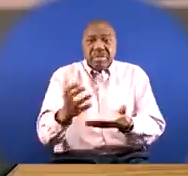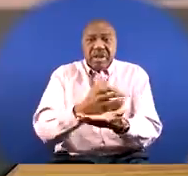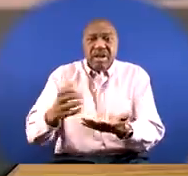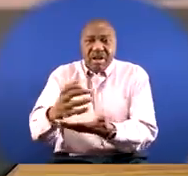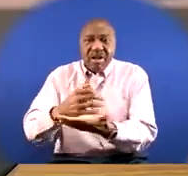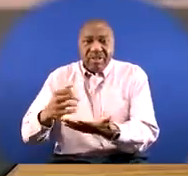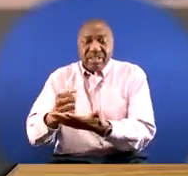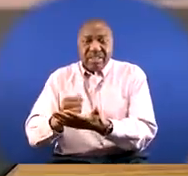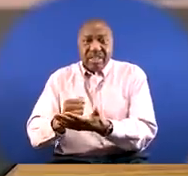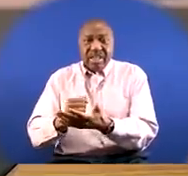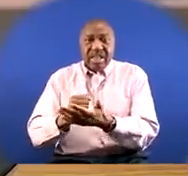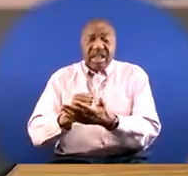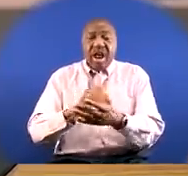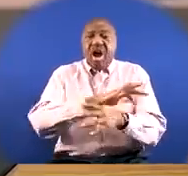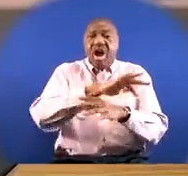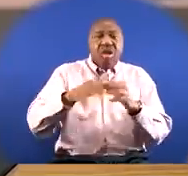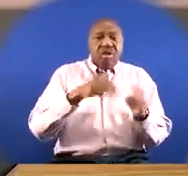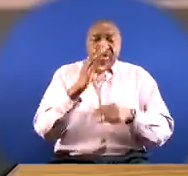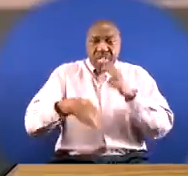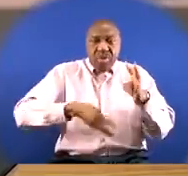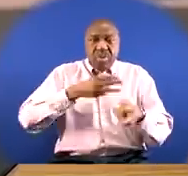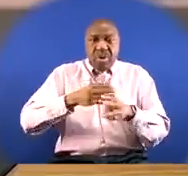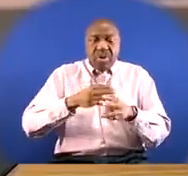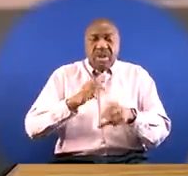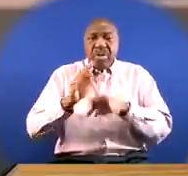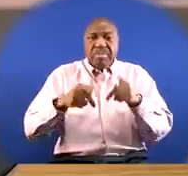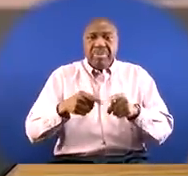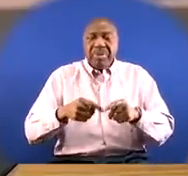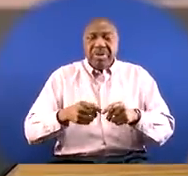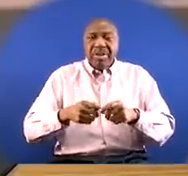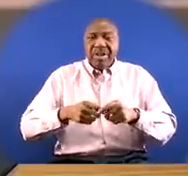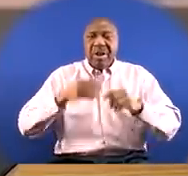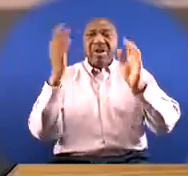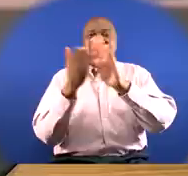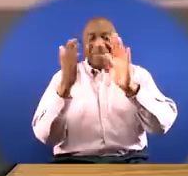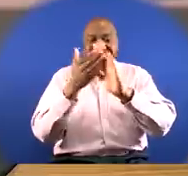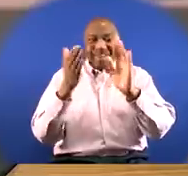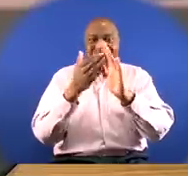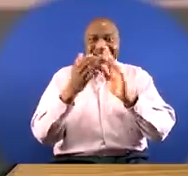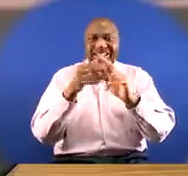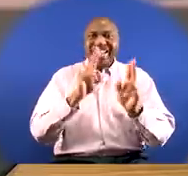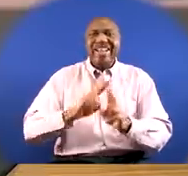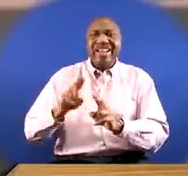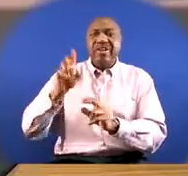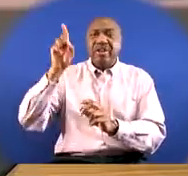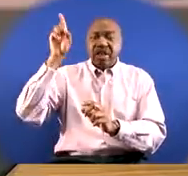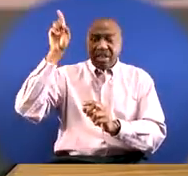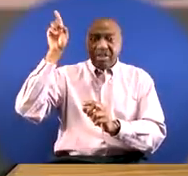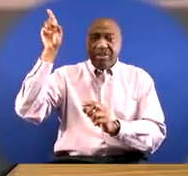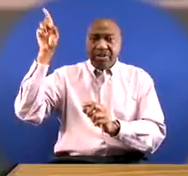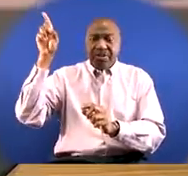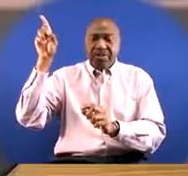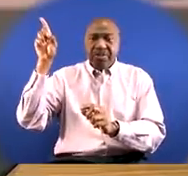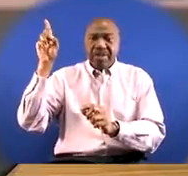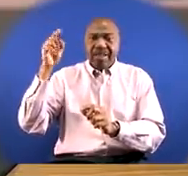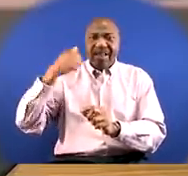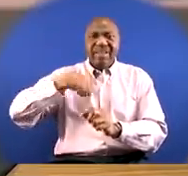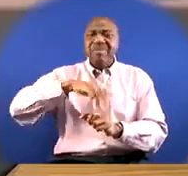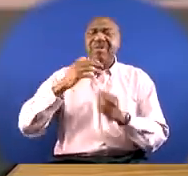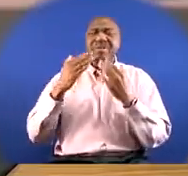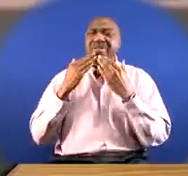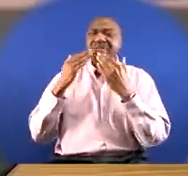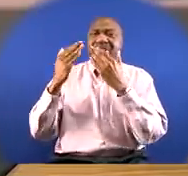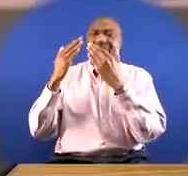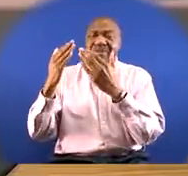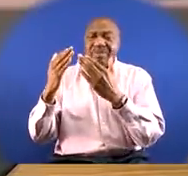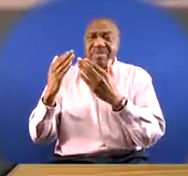but worldwide there are people declaring their praise and their honor and their gratitude for what you